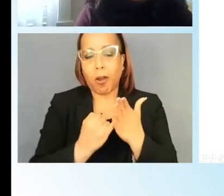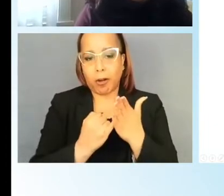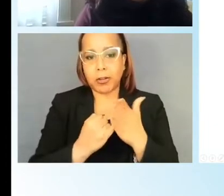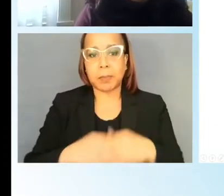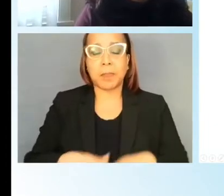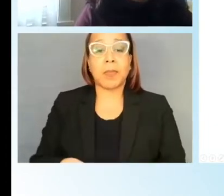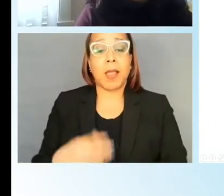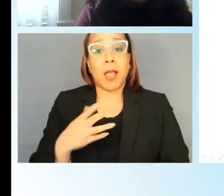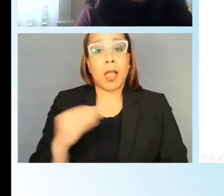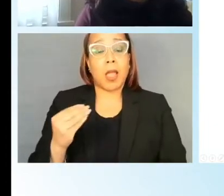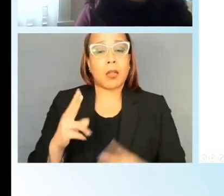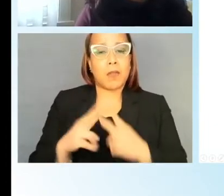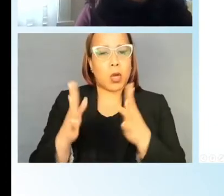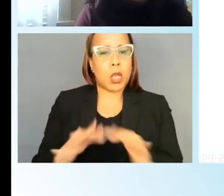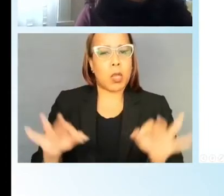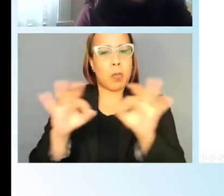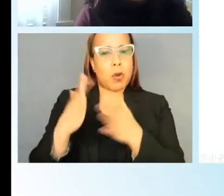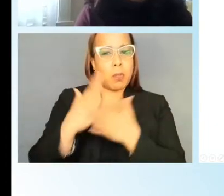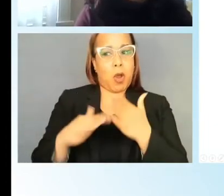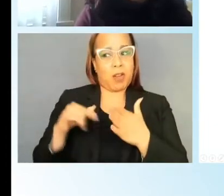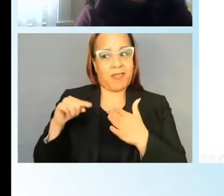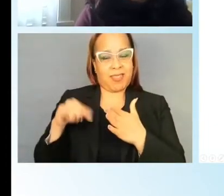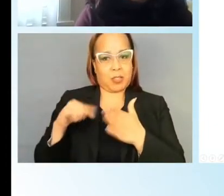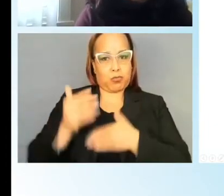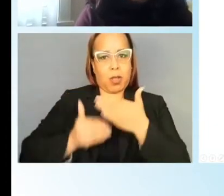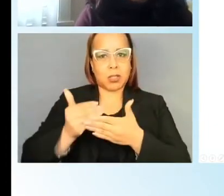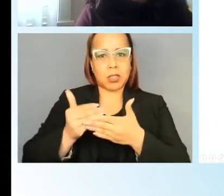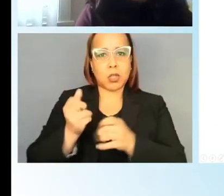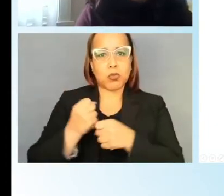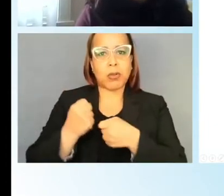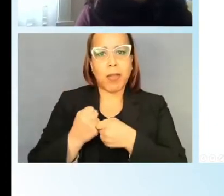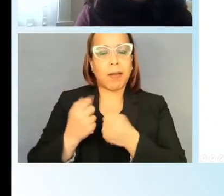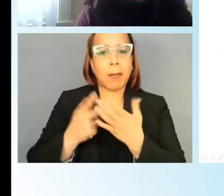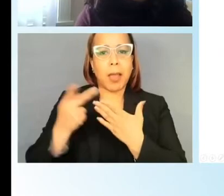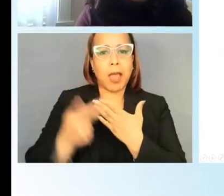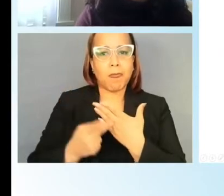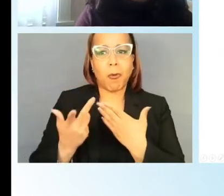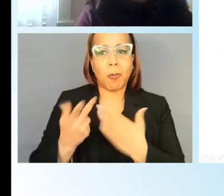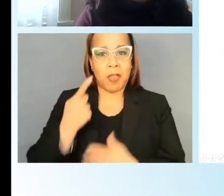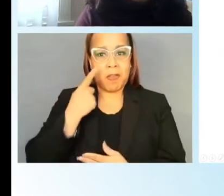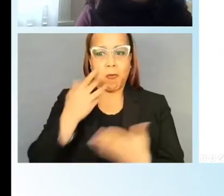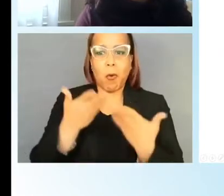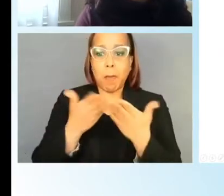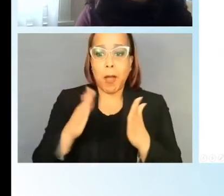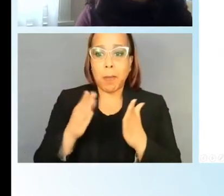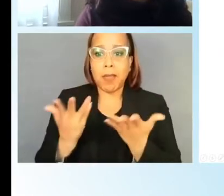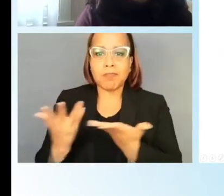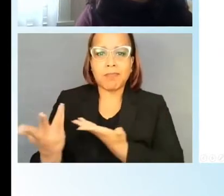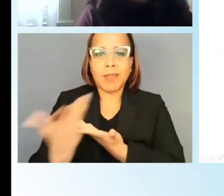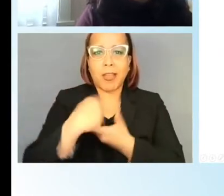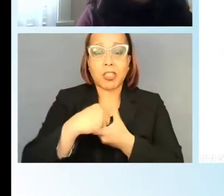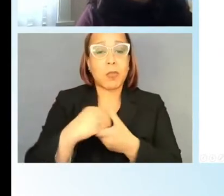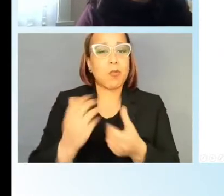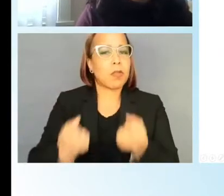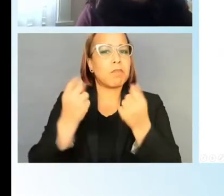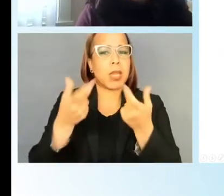And a very important part of this process is creating a platform and is for public engagement. So as many opportunities as possible so